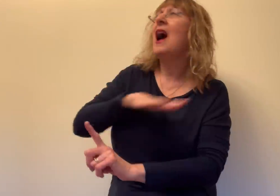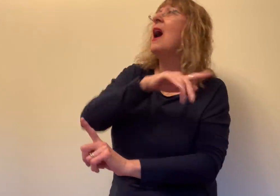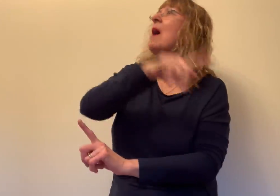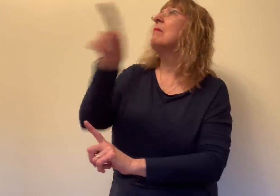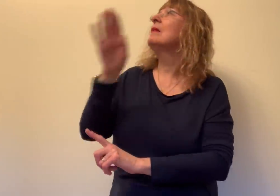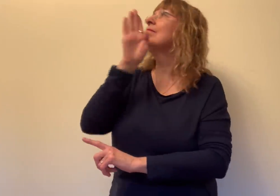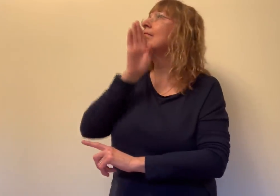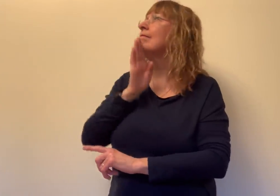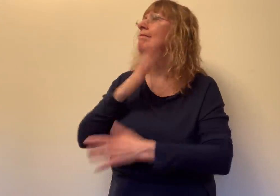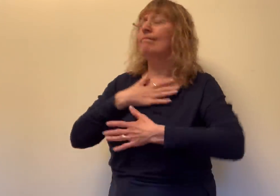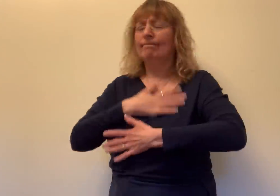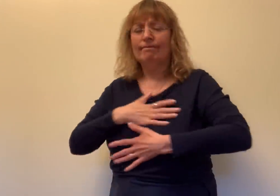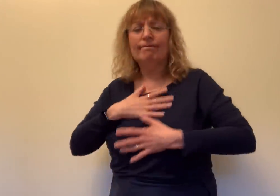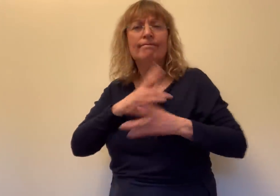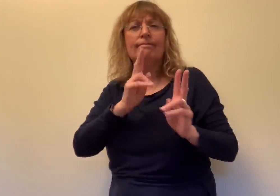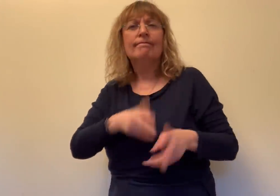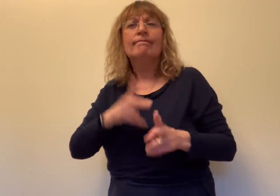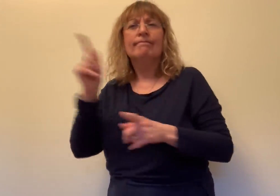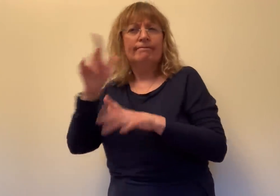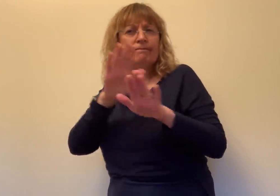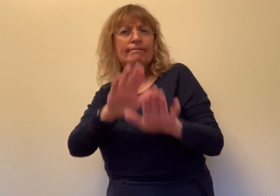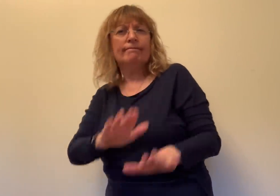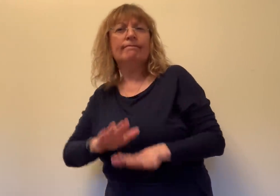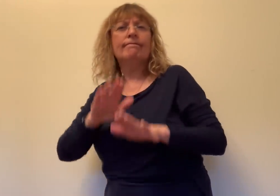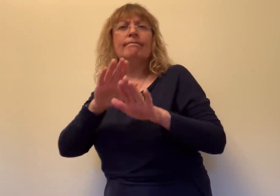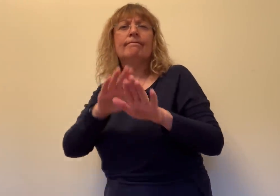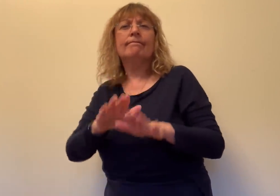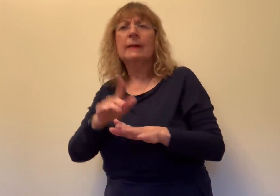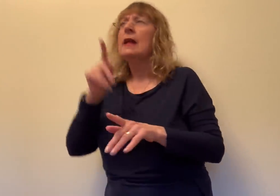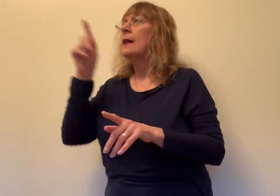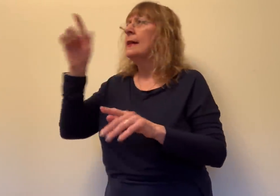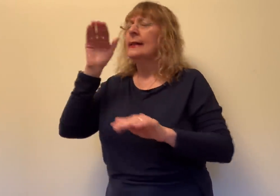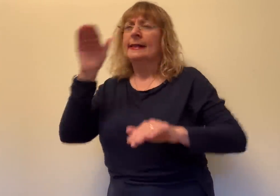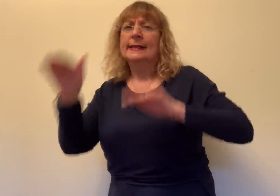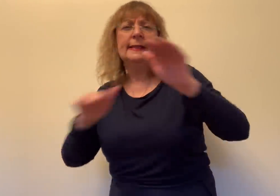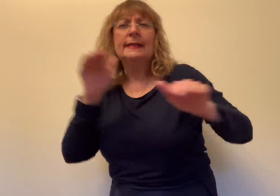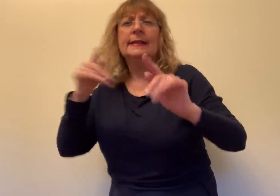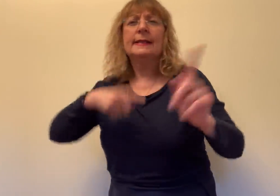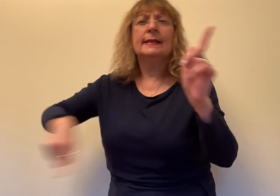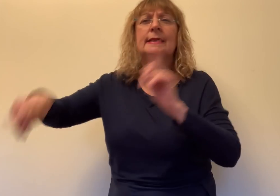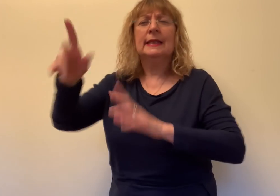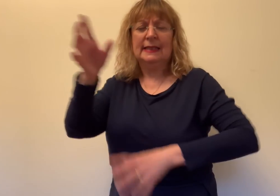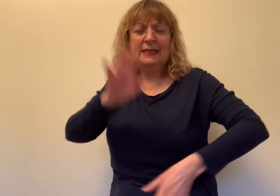And comfort those who have been bereaved.